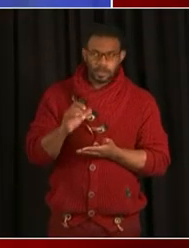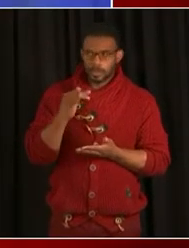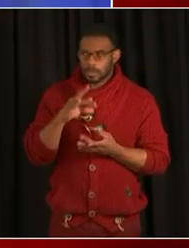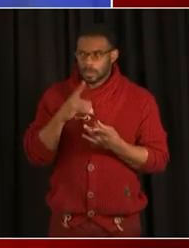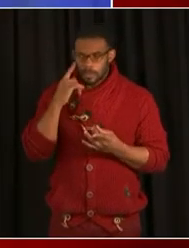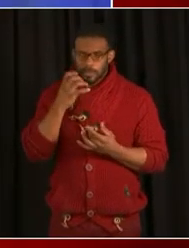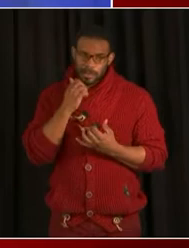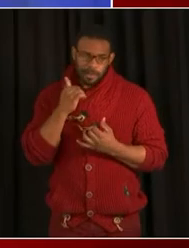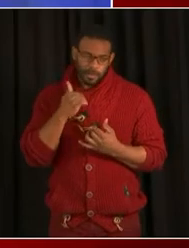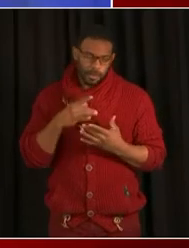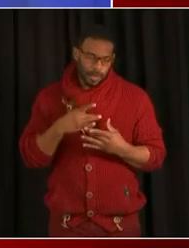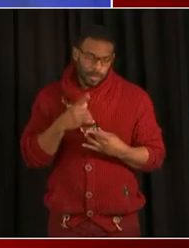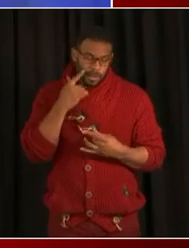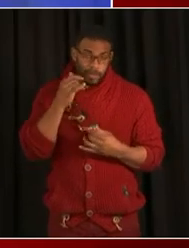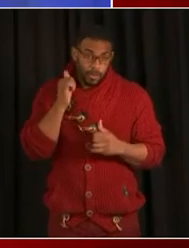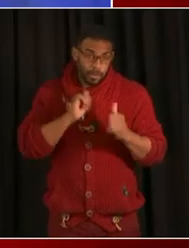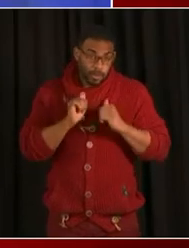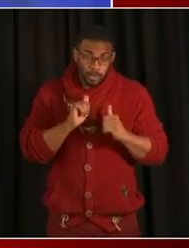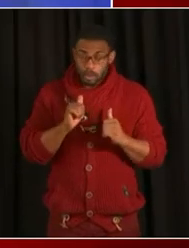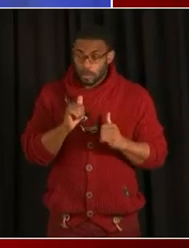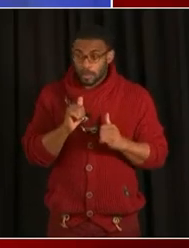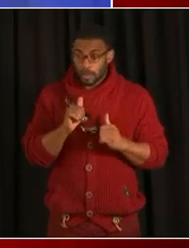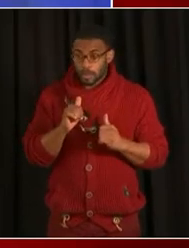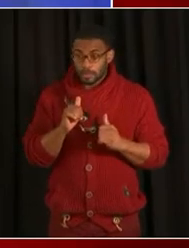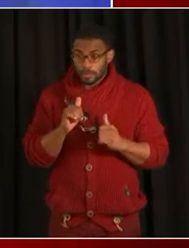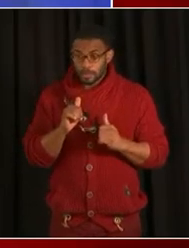let's say, for the sake of argument, that there was a show,